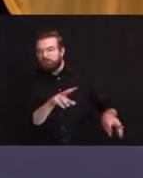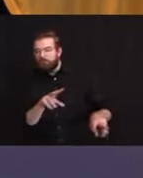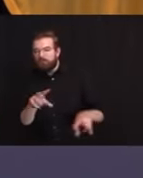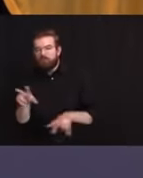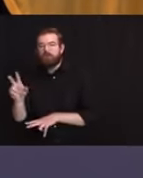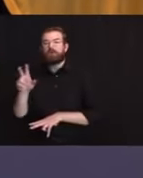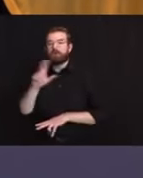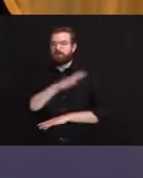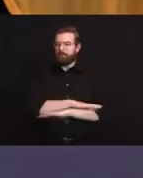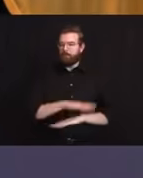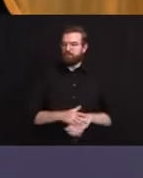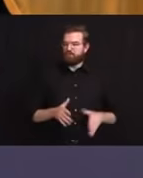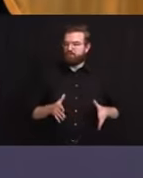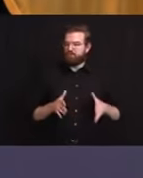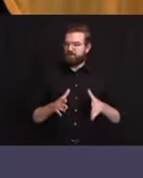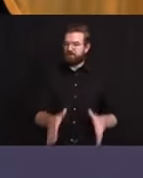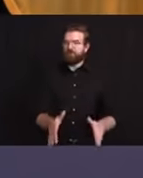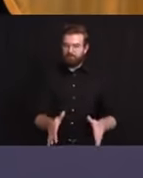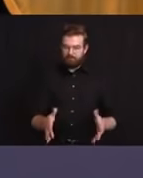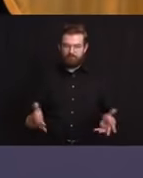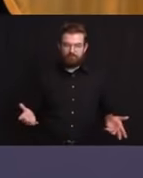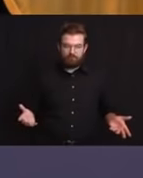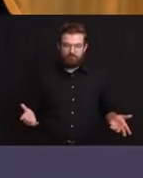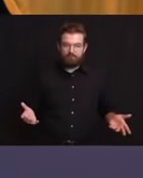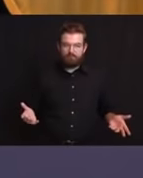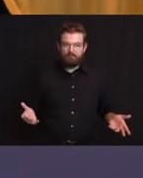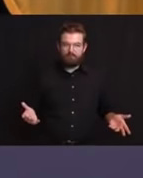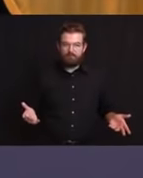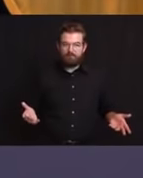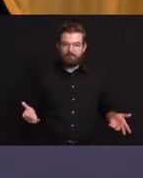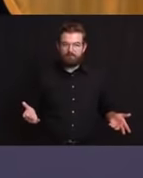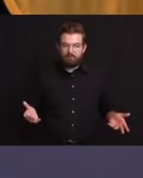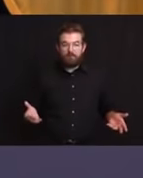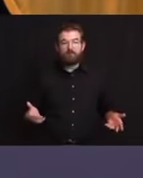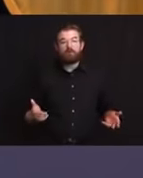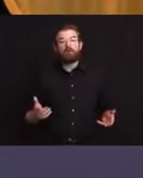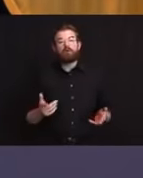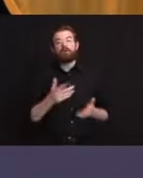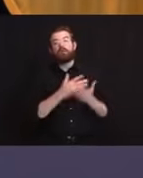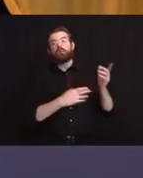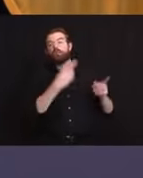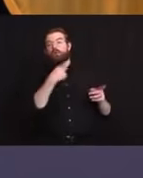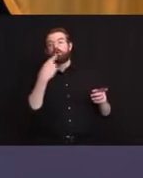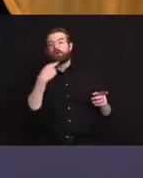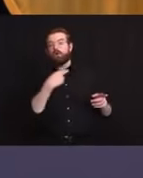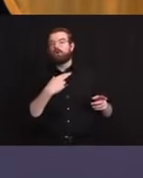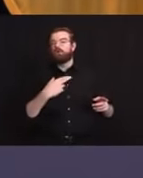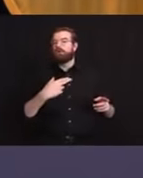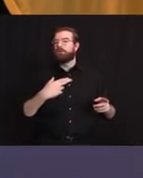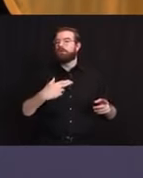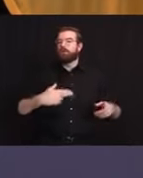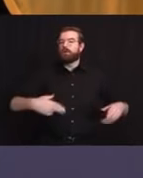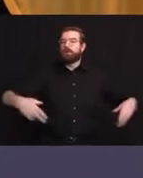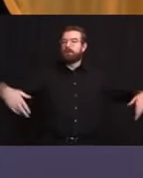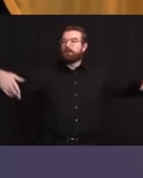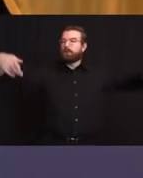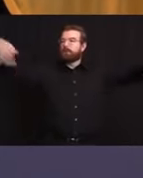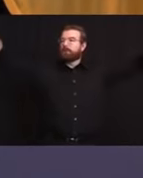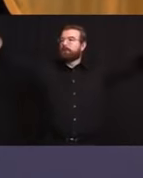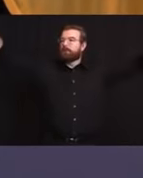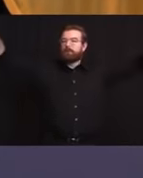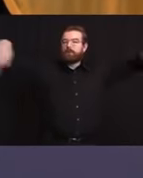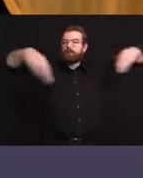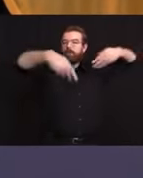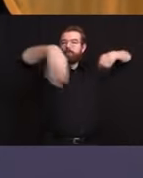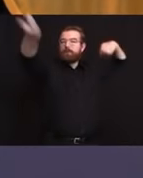their building where they've got 3-sided openings and exposure, really impressive. And then Judy, active outbreaks,